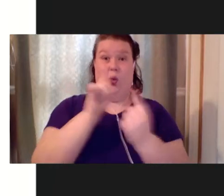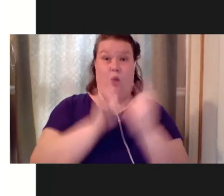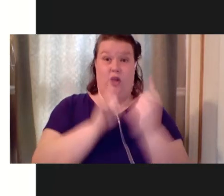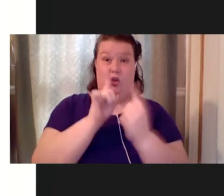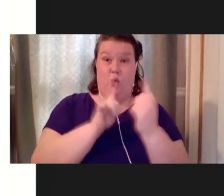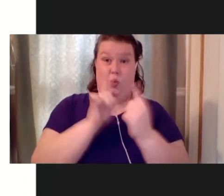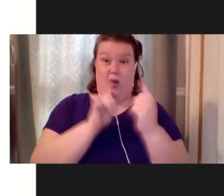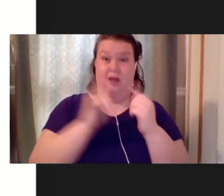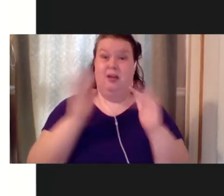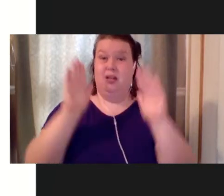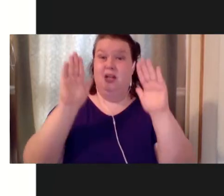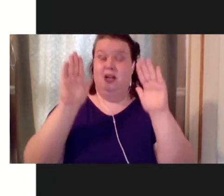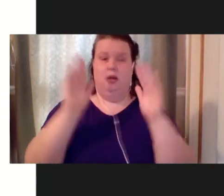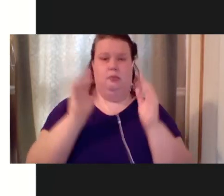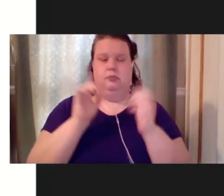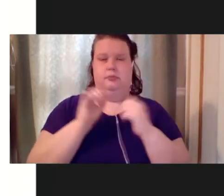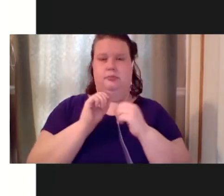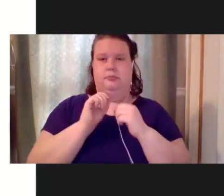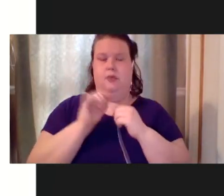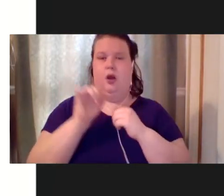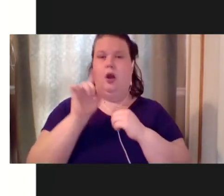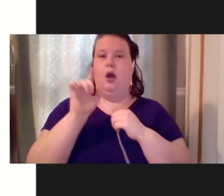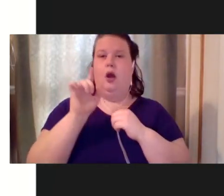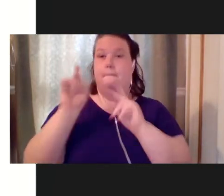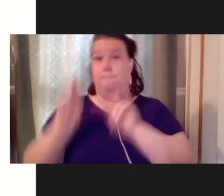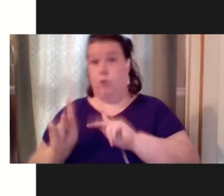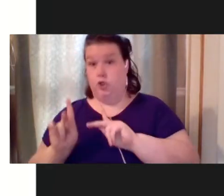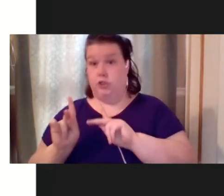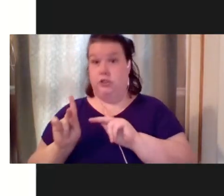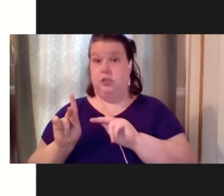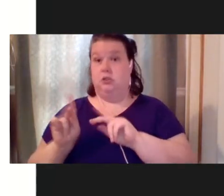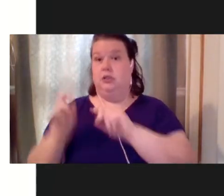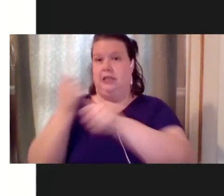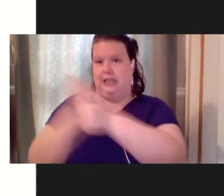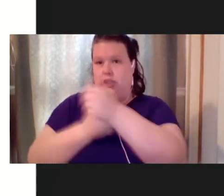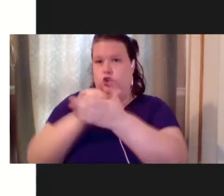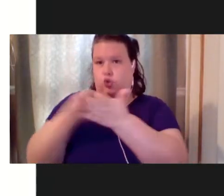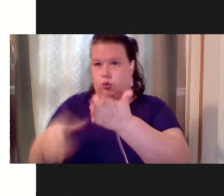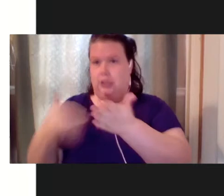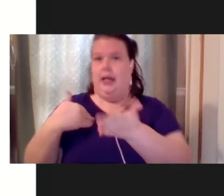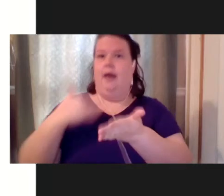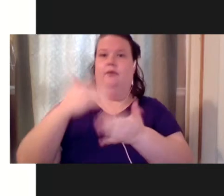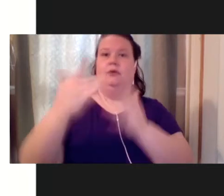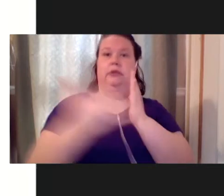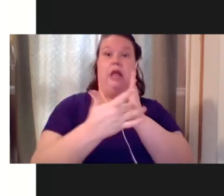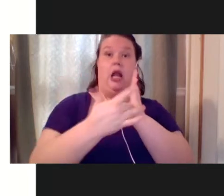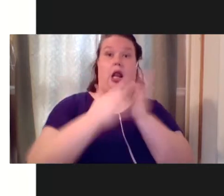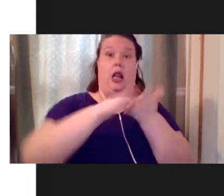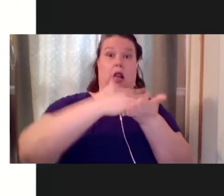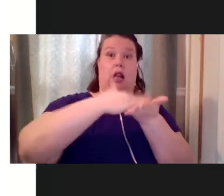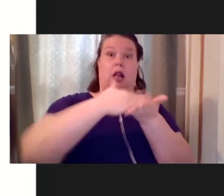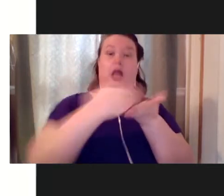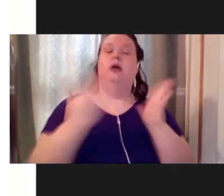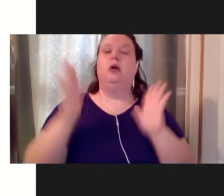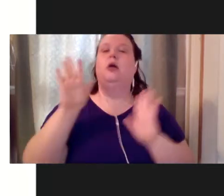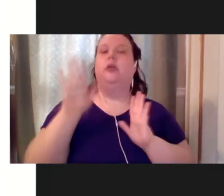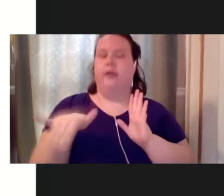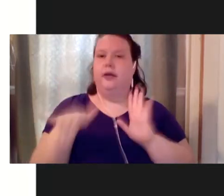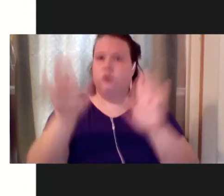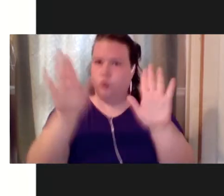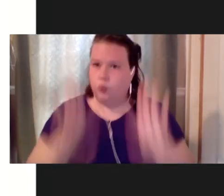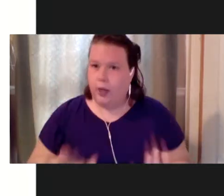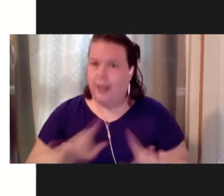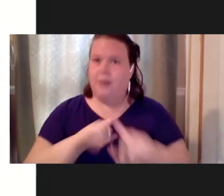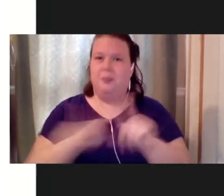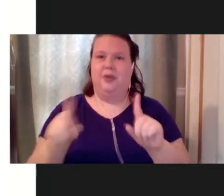improvement. But I think we really want to focus on not just putting a Band-Aid on it, but actually improving it so it's a spotlight for the community. And